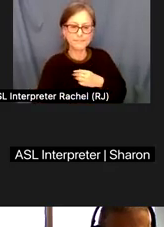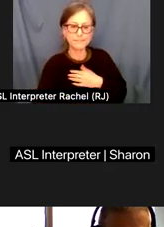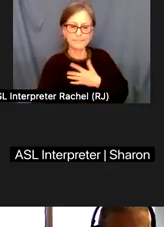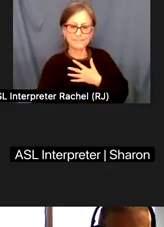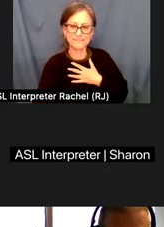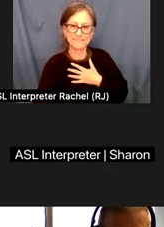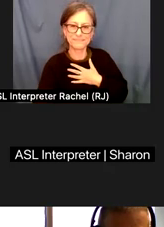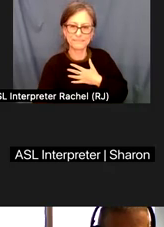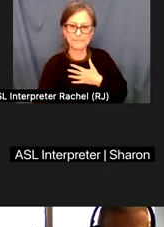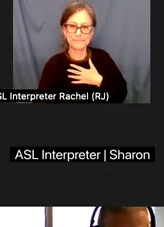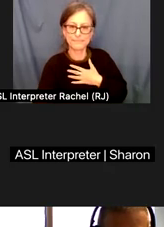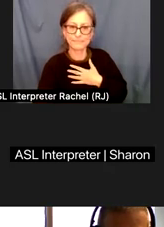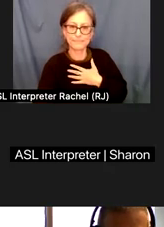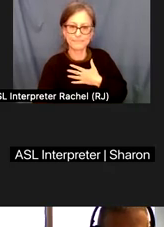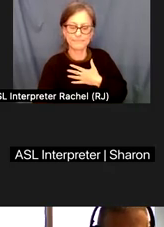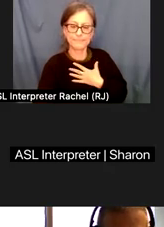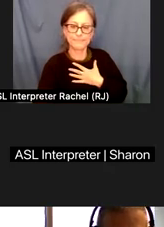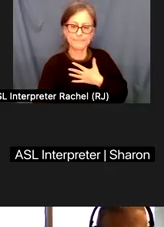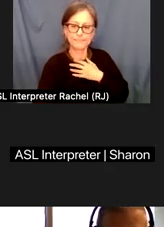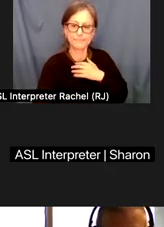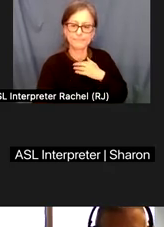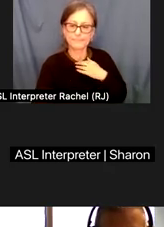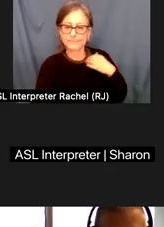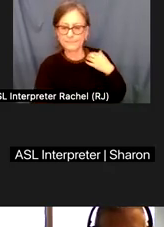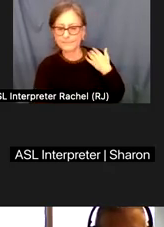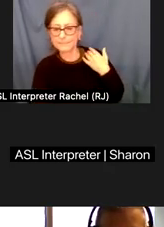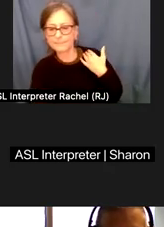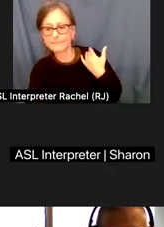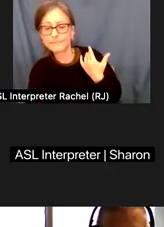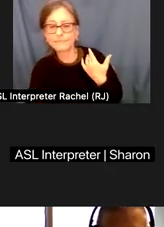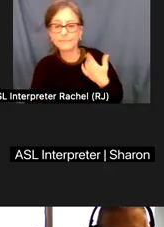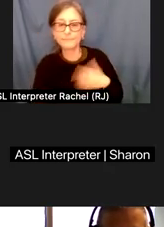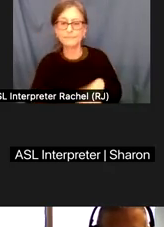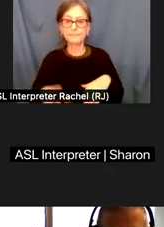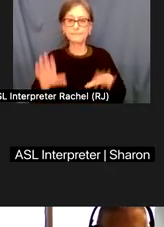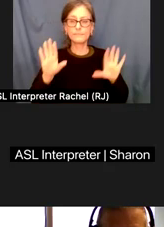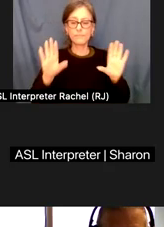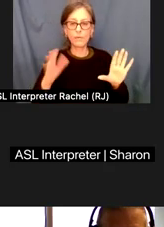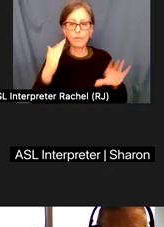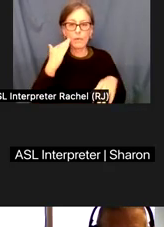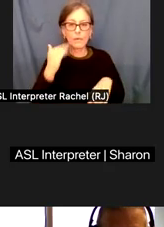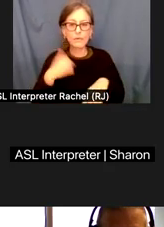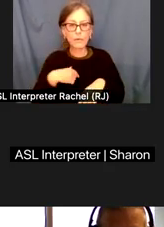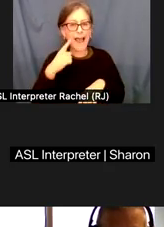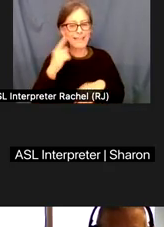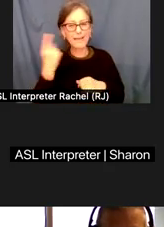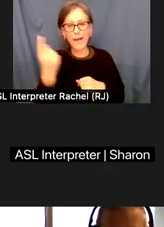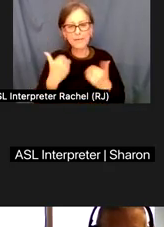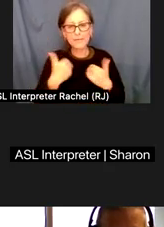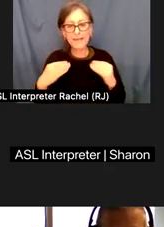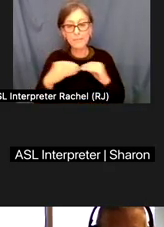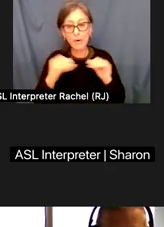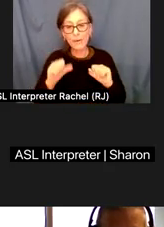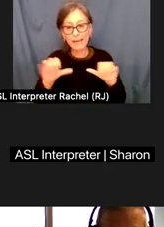and share those results so you can see. Um, Great to know that I think we always have more to do because